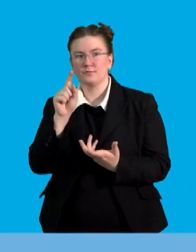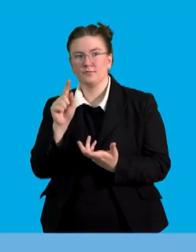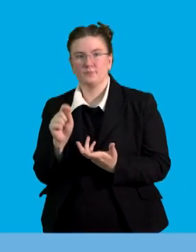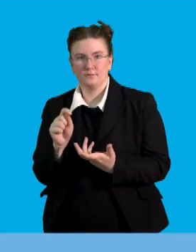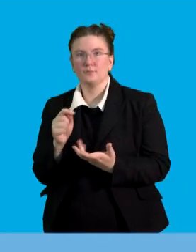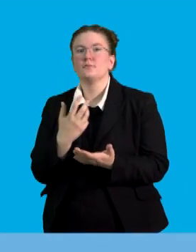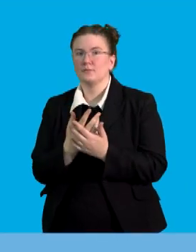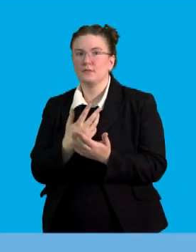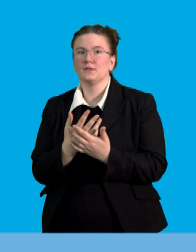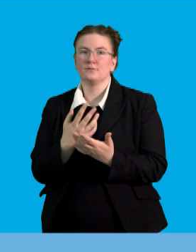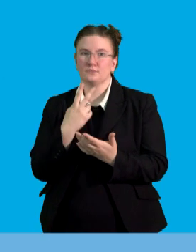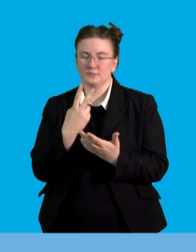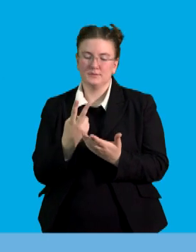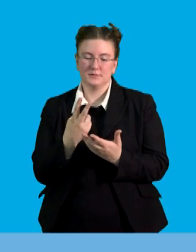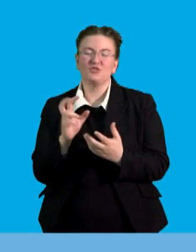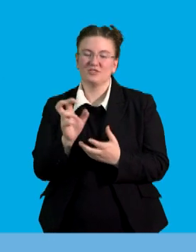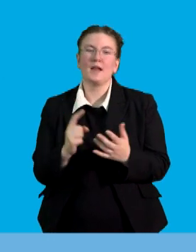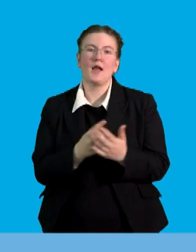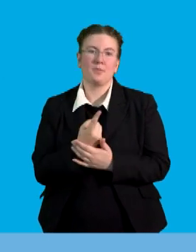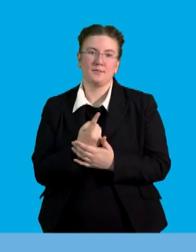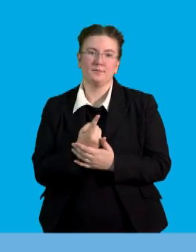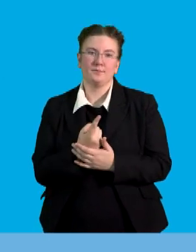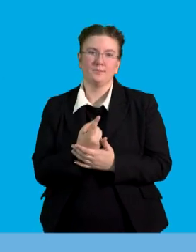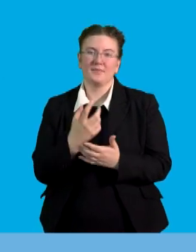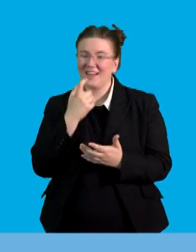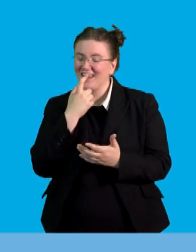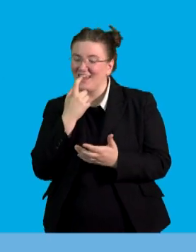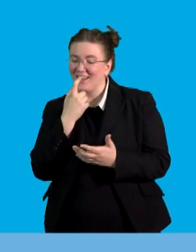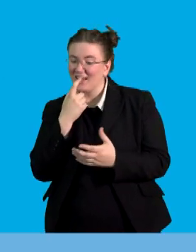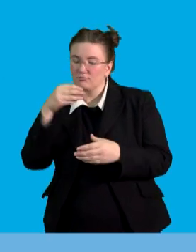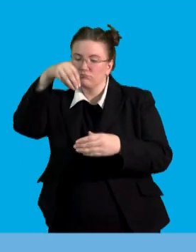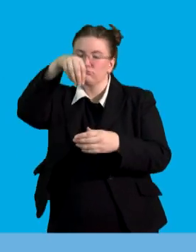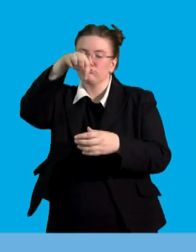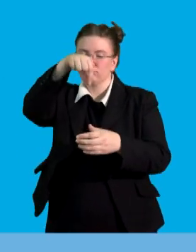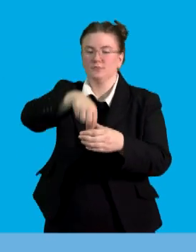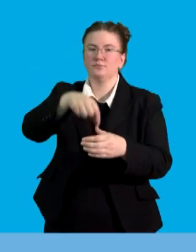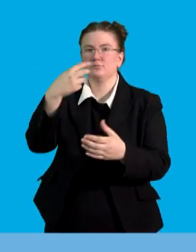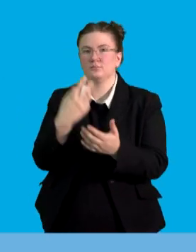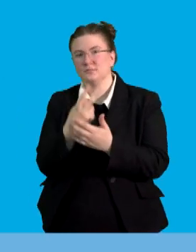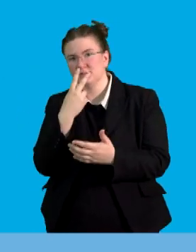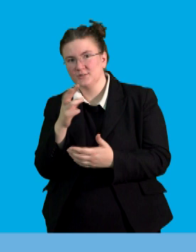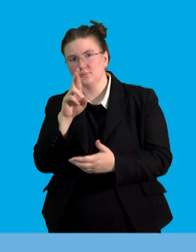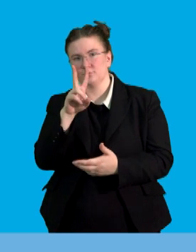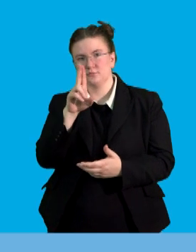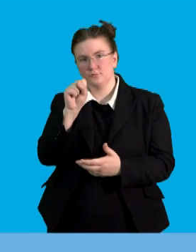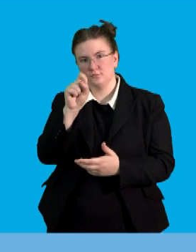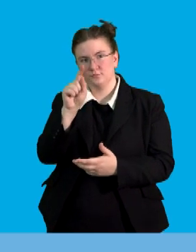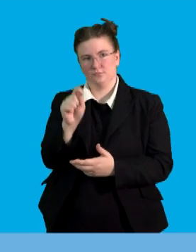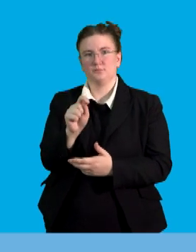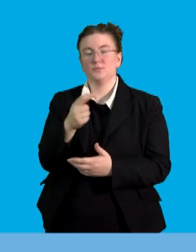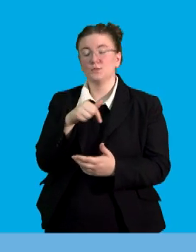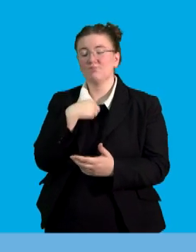that a reaction has taken place. When you see a metal that has rusted, we can also clearly say that, safely say that